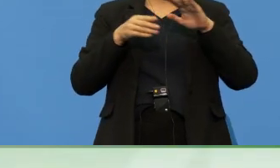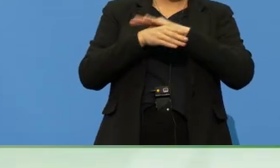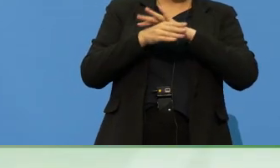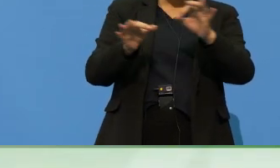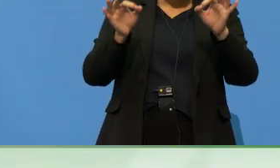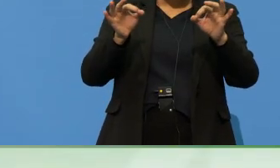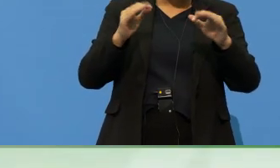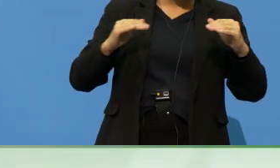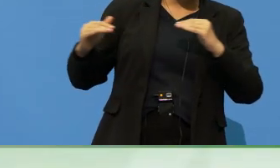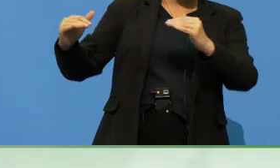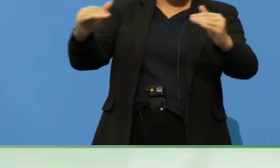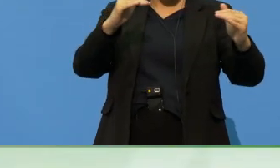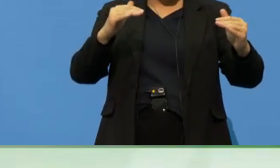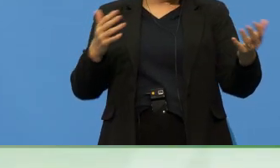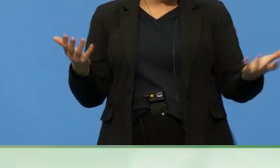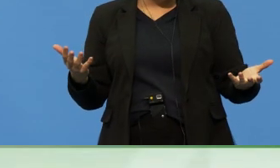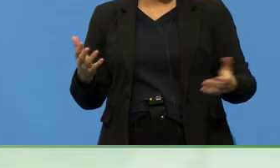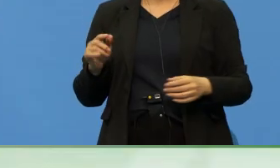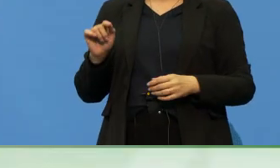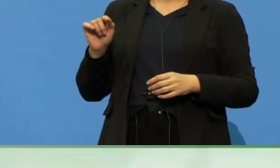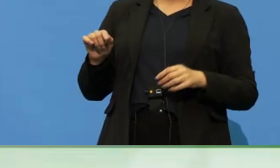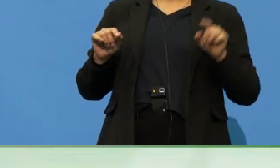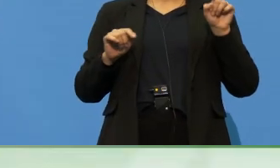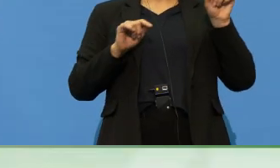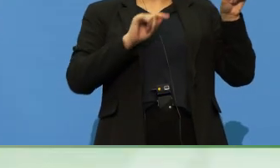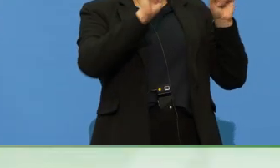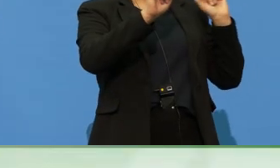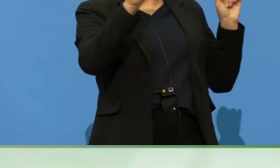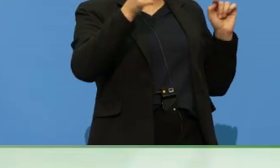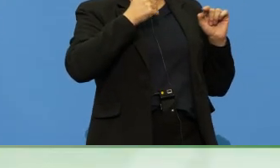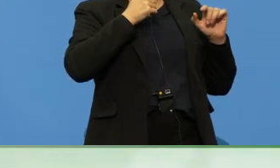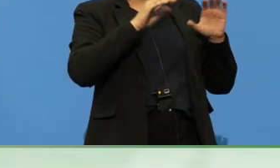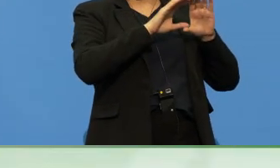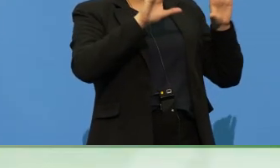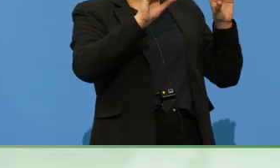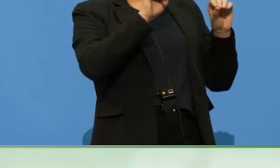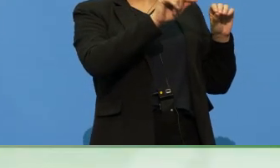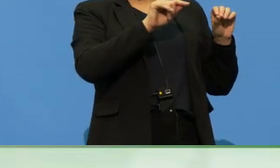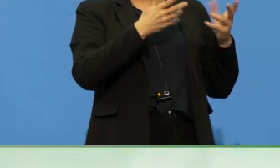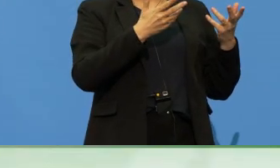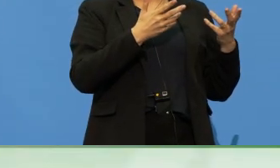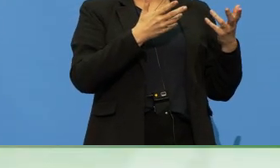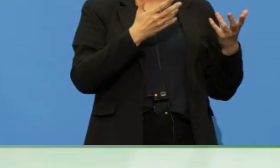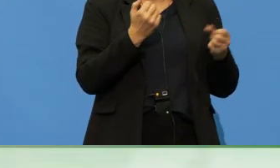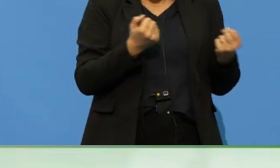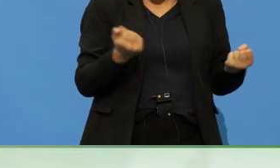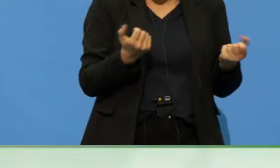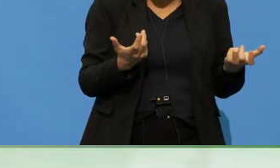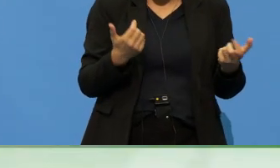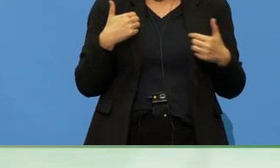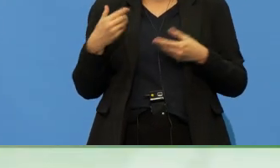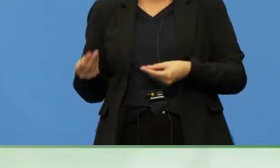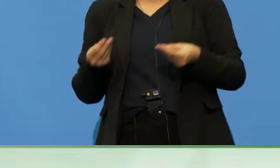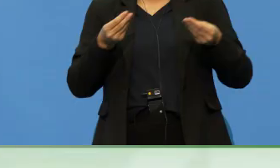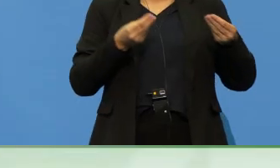take care, you know, on universal design, and otherwise we will continue to be only specific, to develop something only